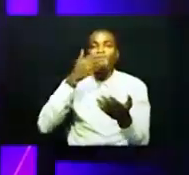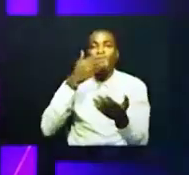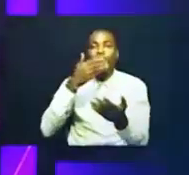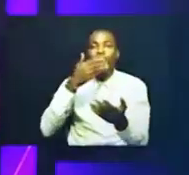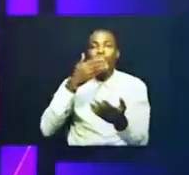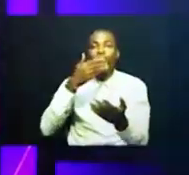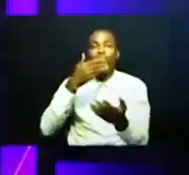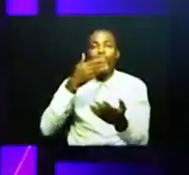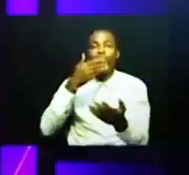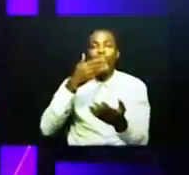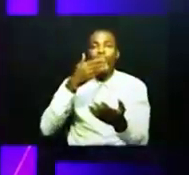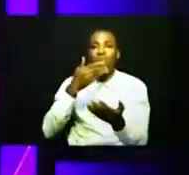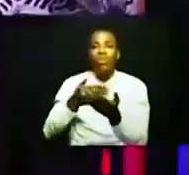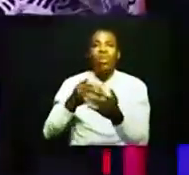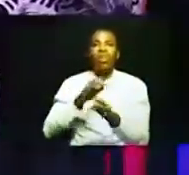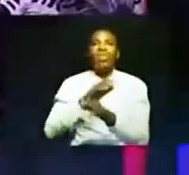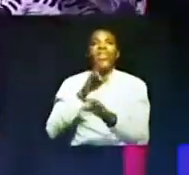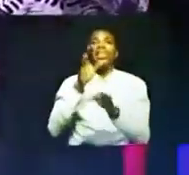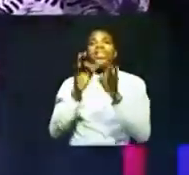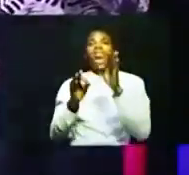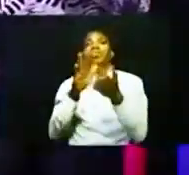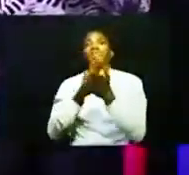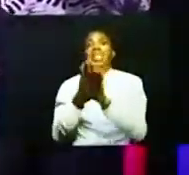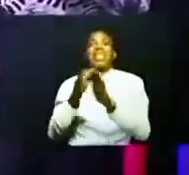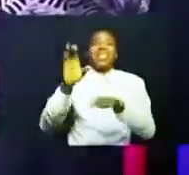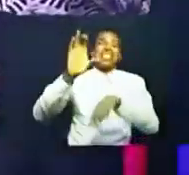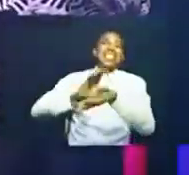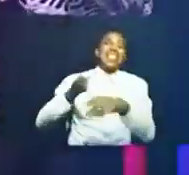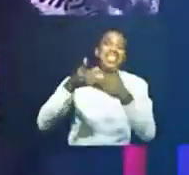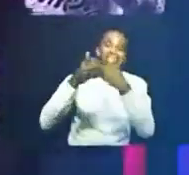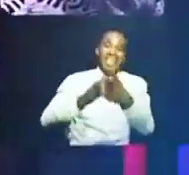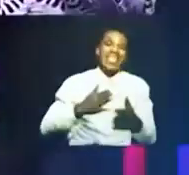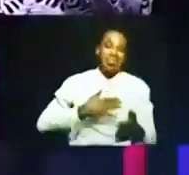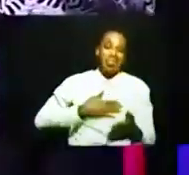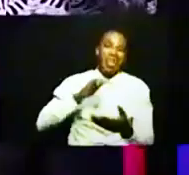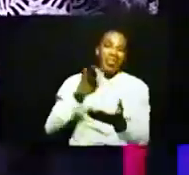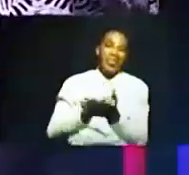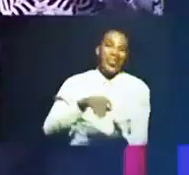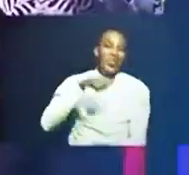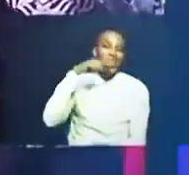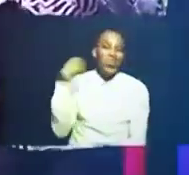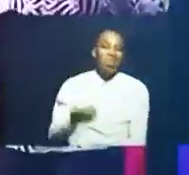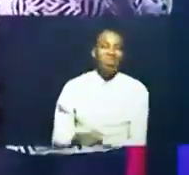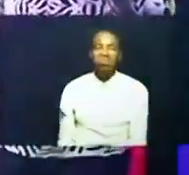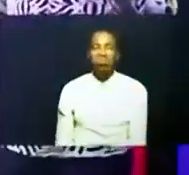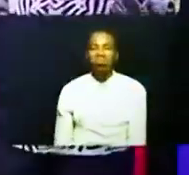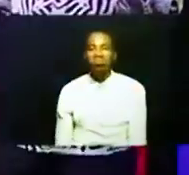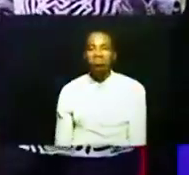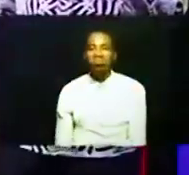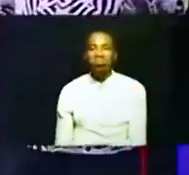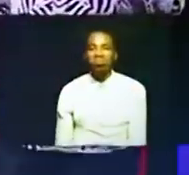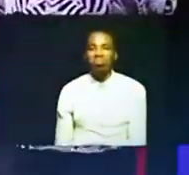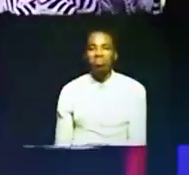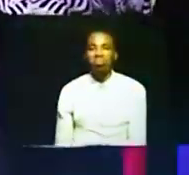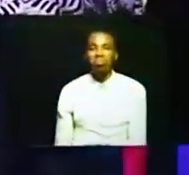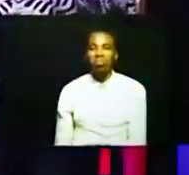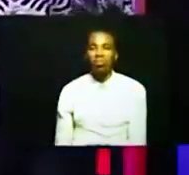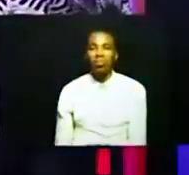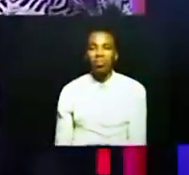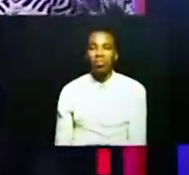apostles. It's not a bonus for being a church leader. No. What